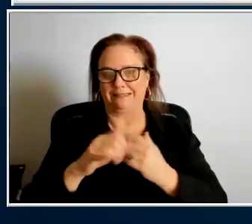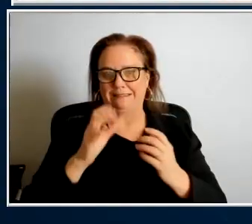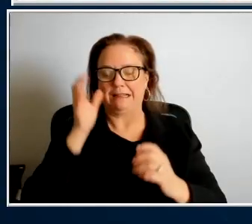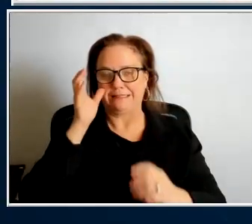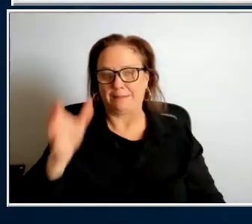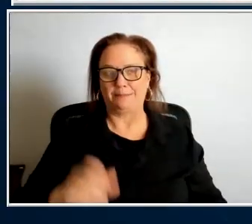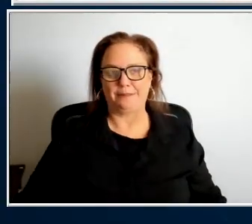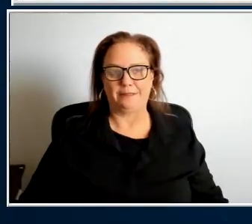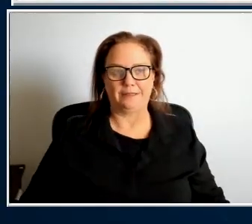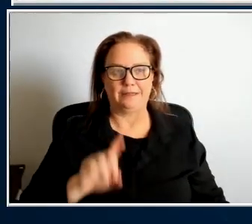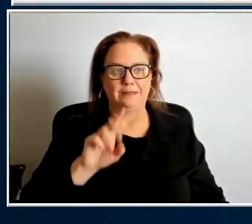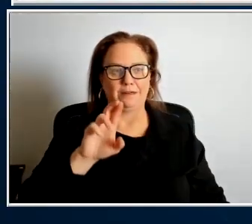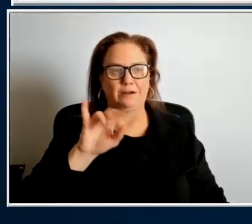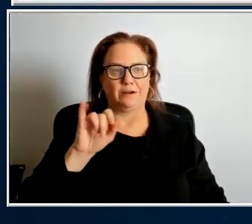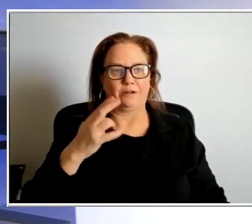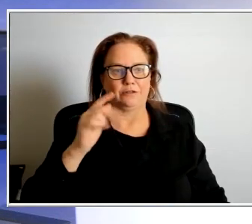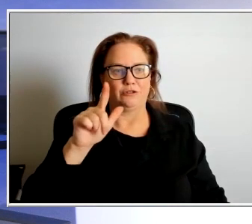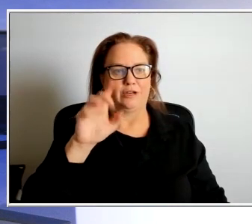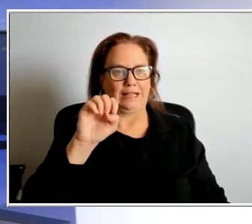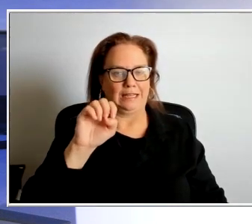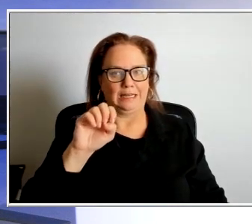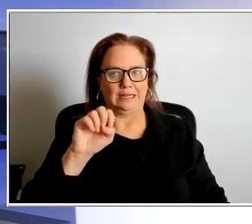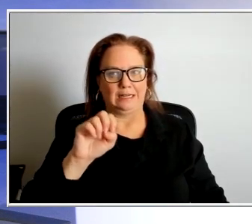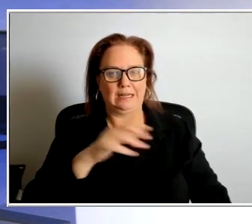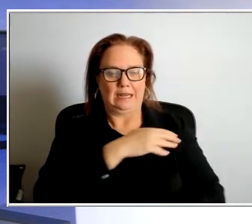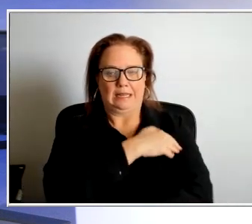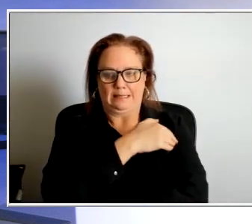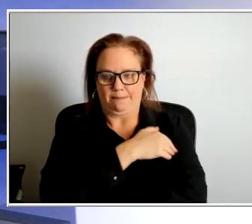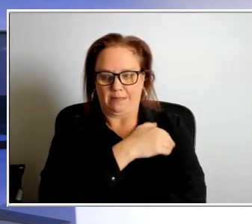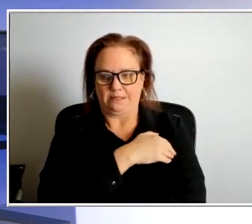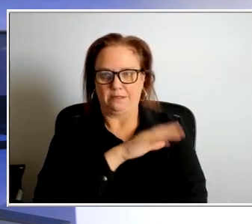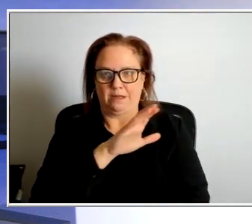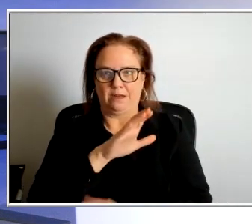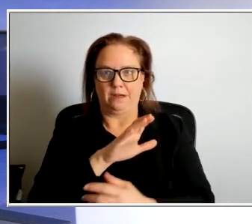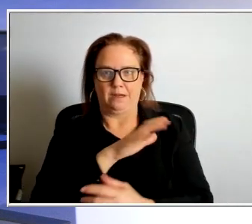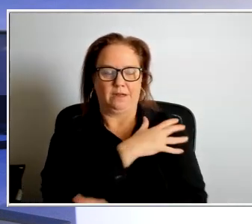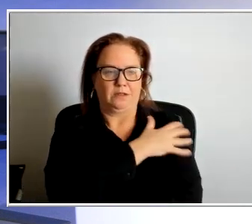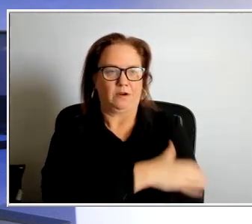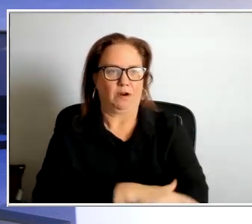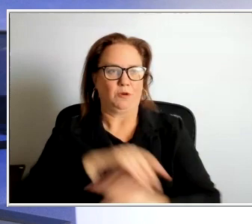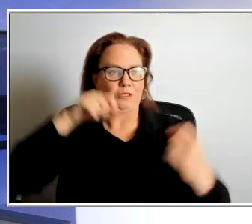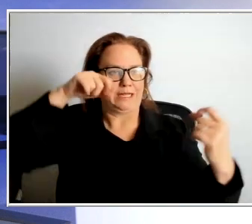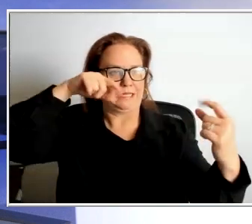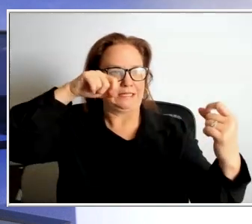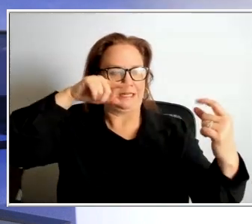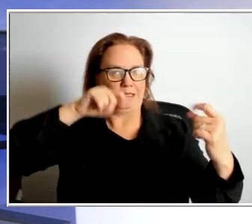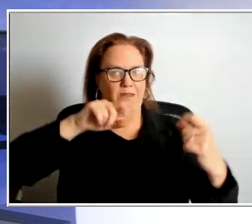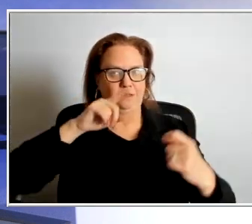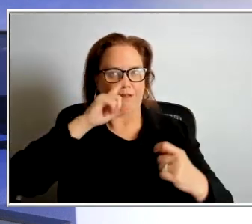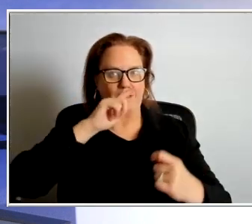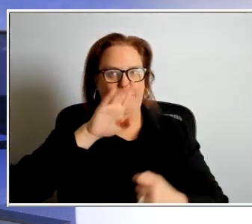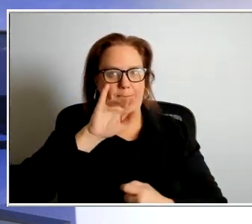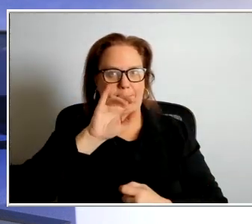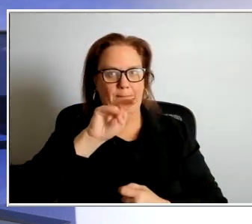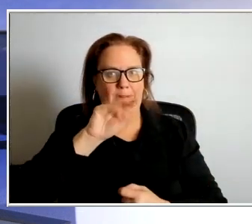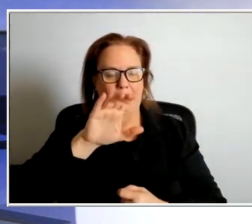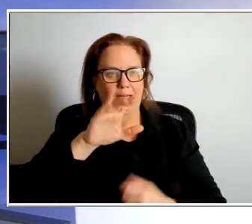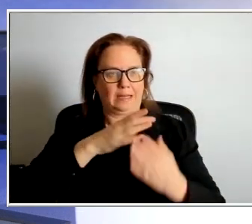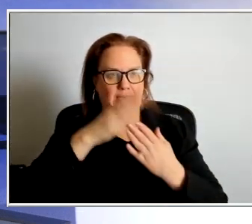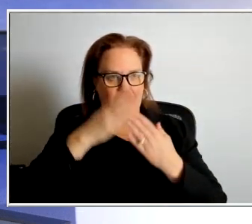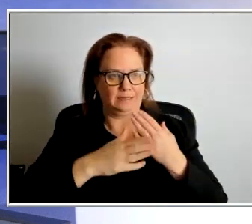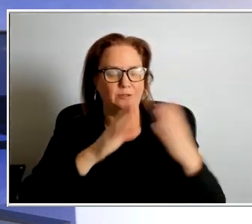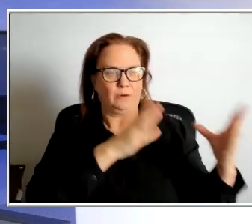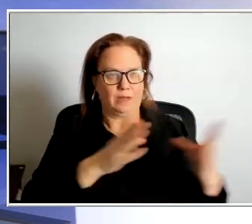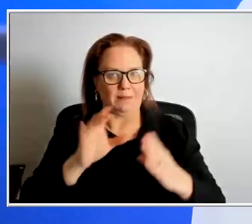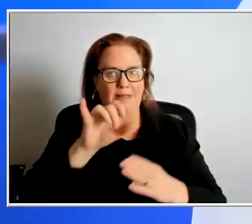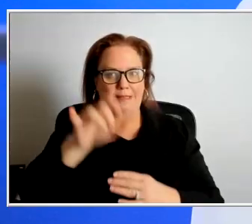So Dr. Jaley, just to clarify, the muscles in Conor's arm are sending electric signals directly to the bionic hand. Is that what you had planned? That's